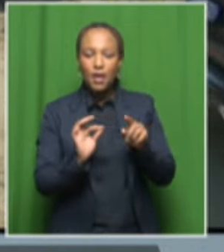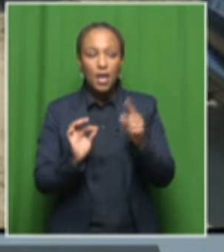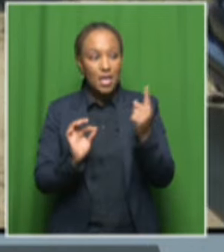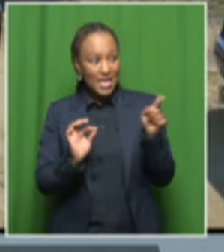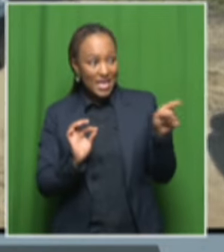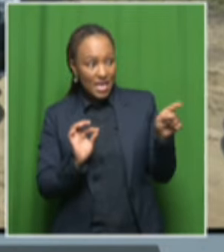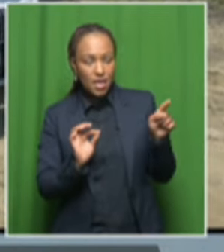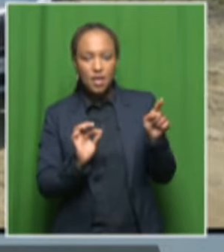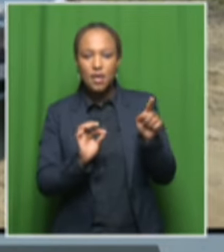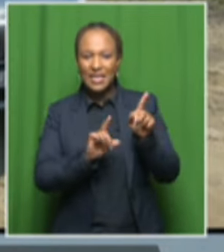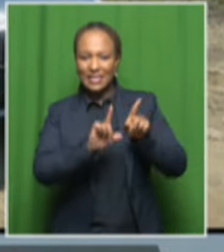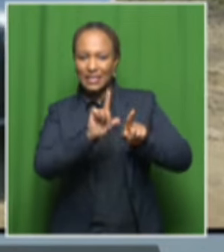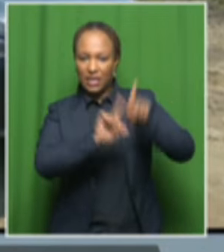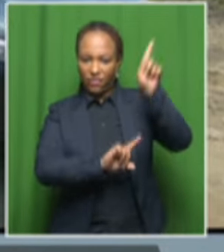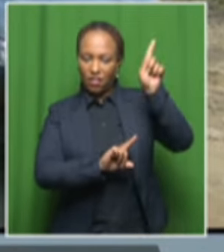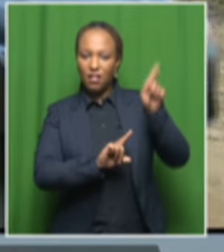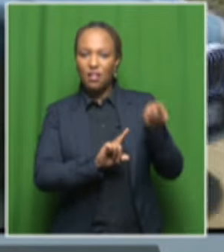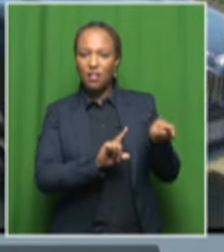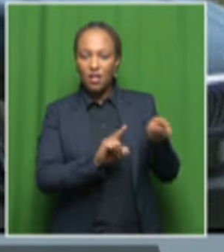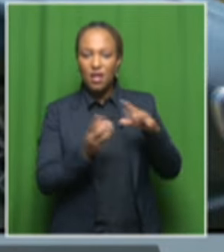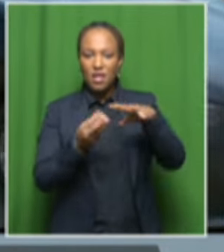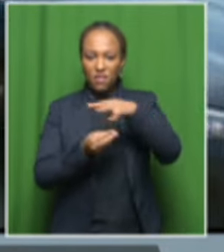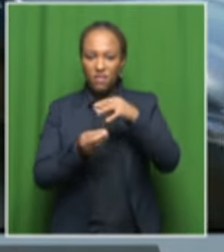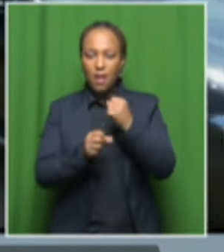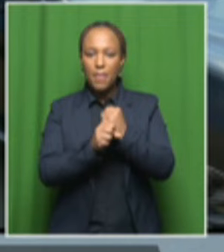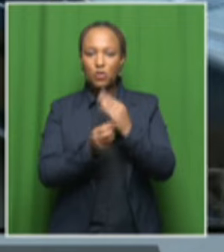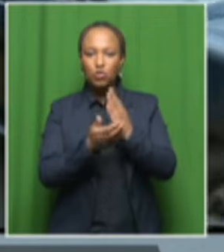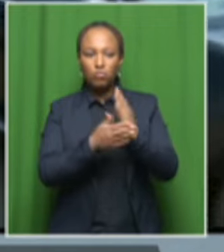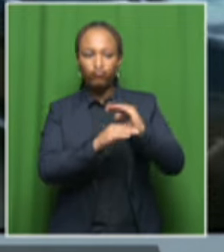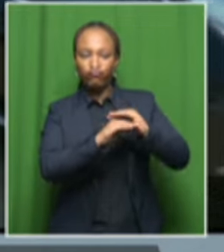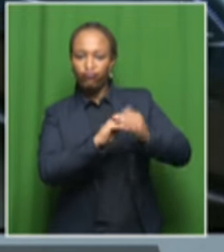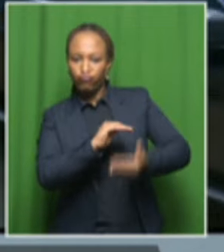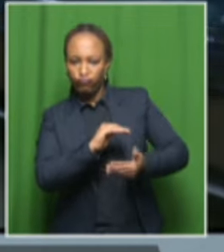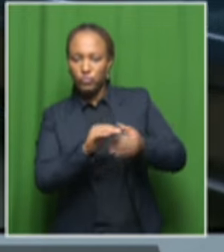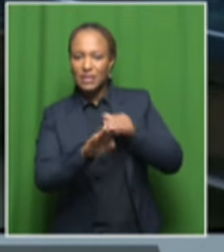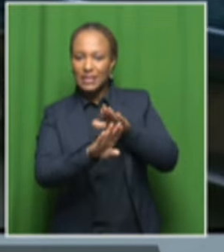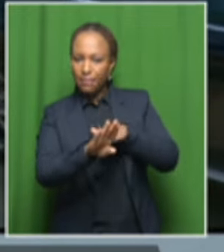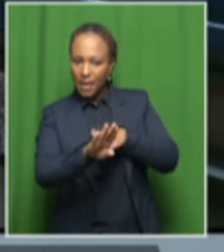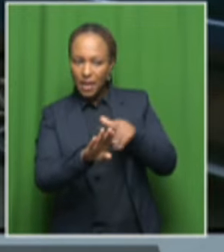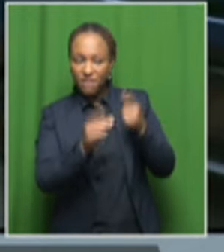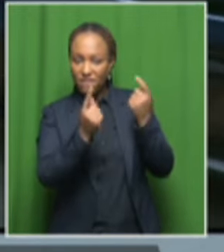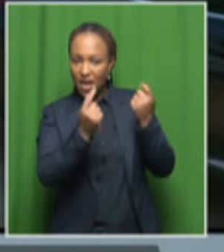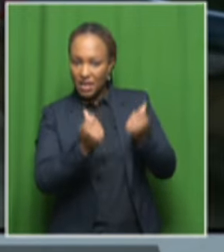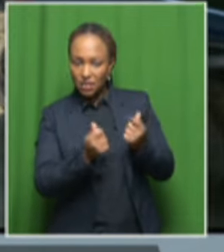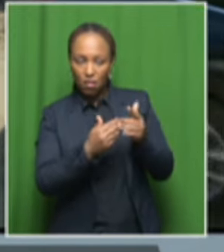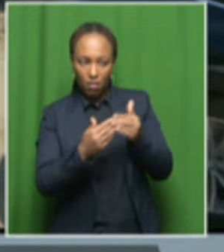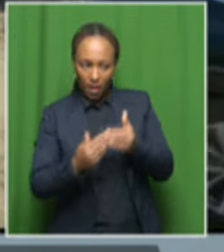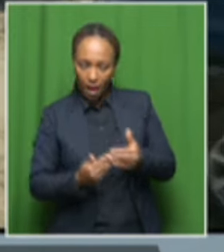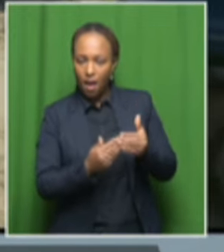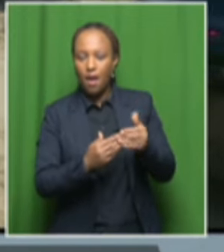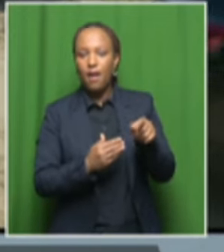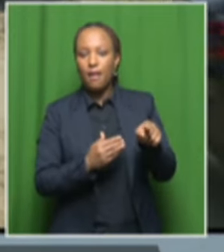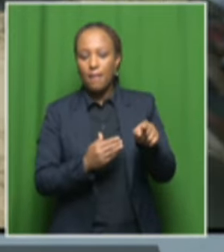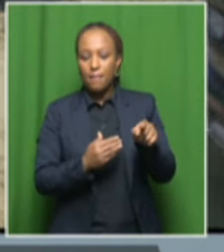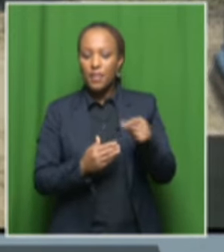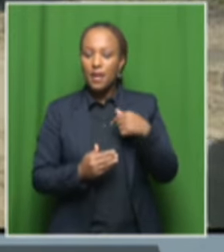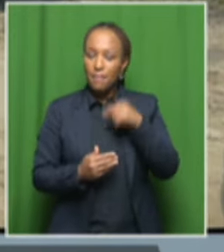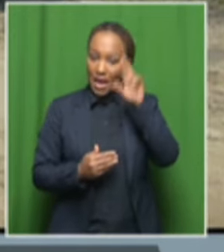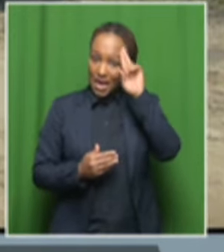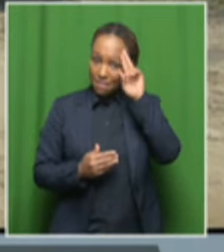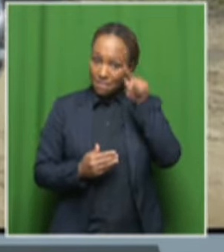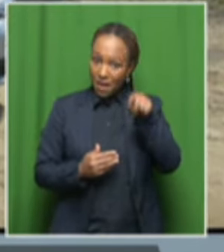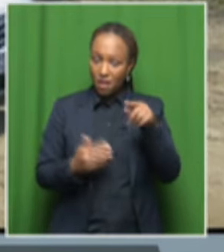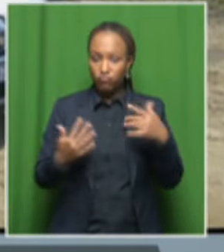family, he made sure to protect his siblings, taking care of them financially. And I remember